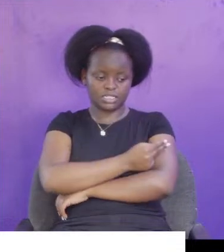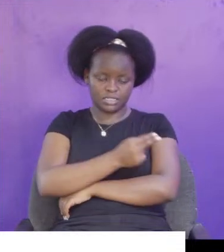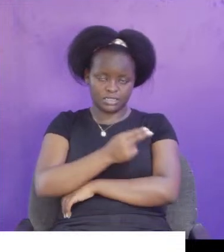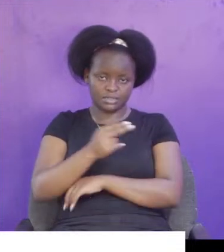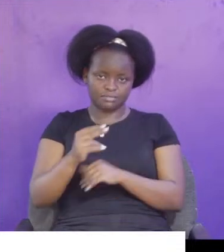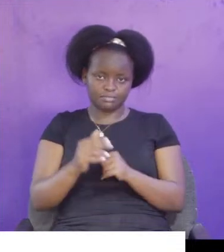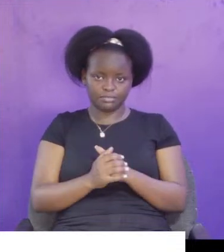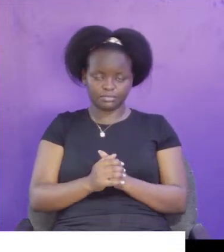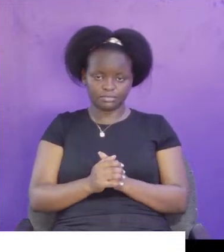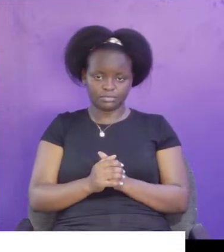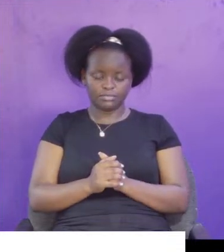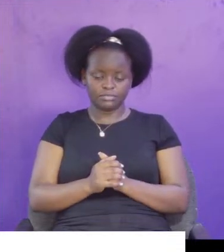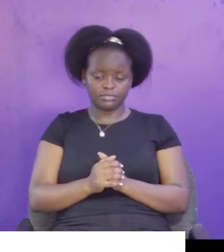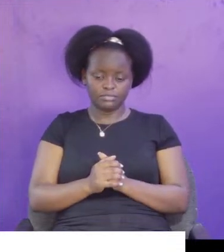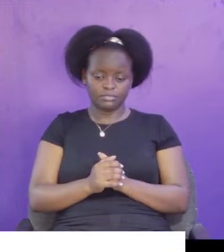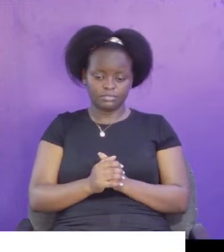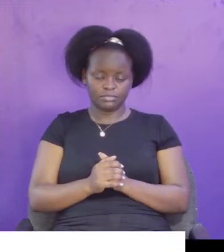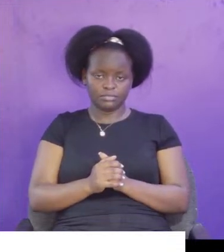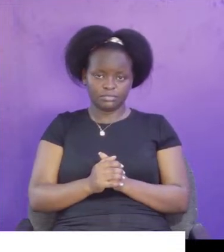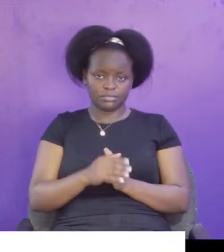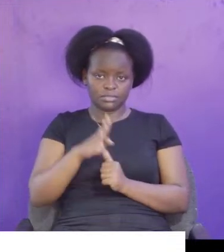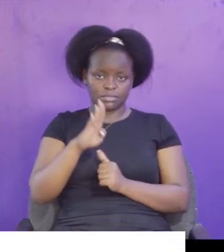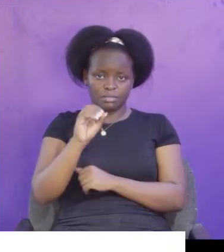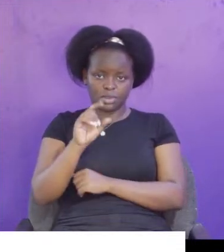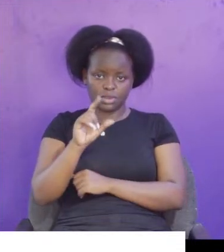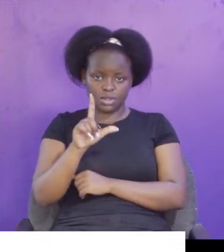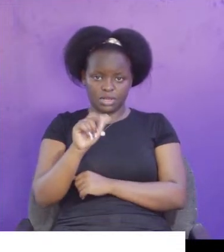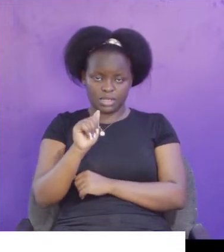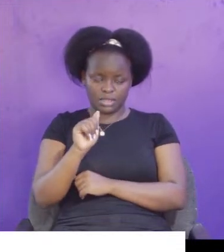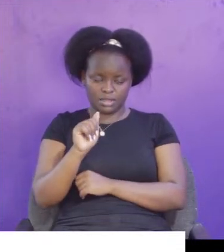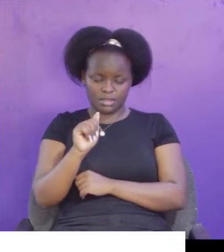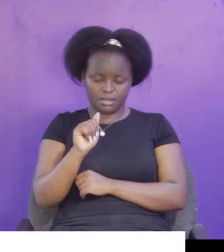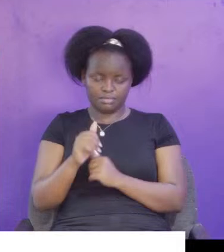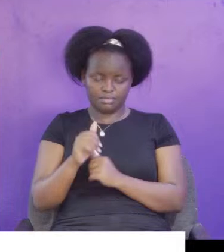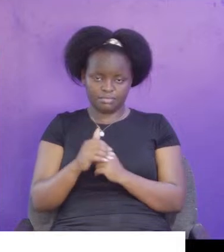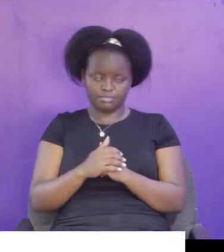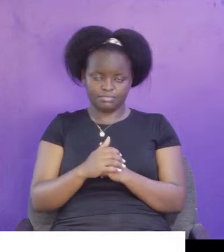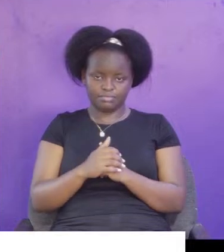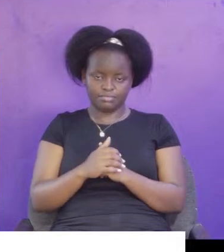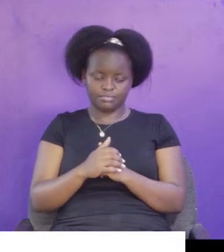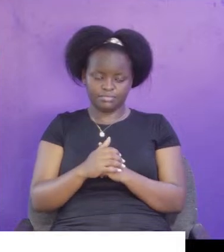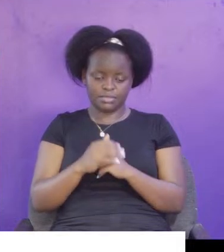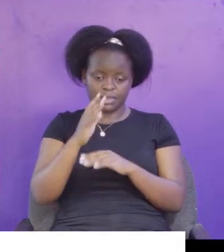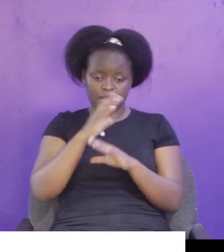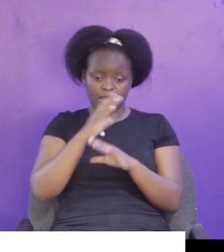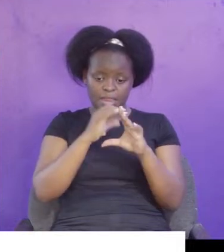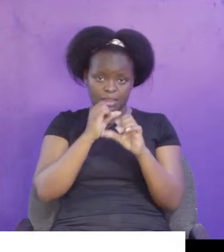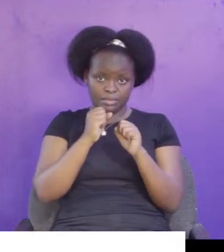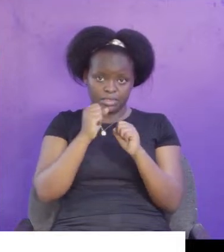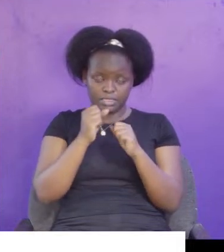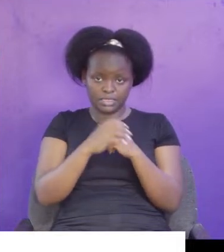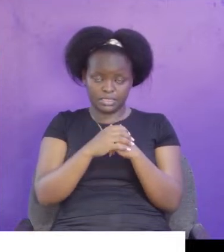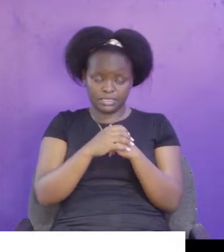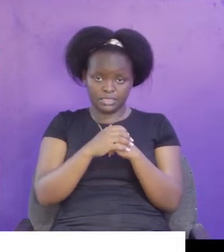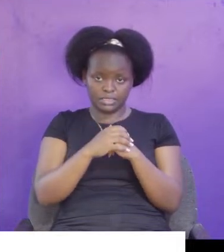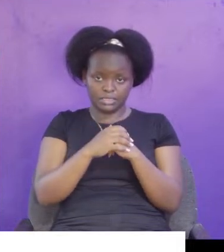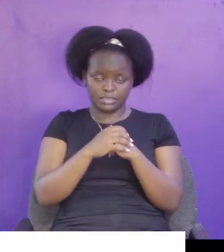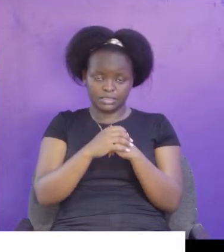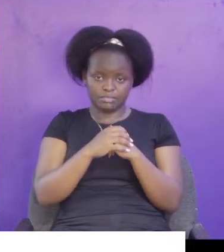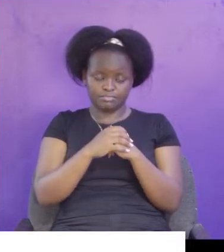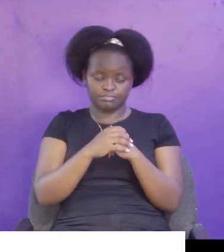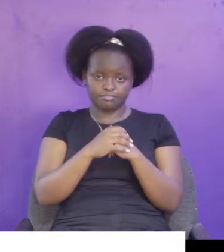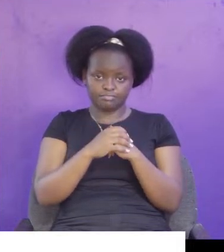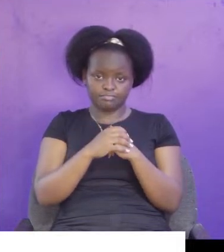His Excellency Bola Ahmed Tinubu. The President of the Republic of